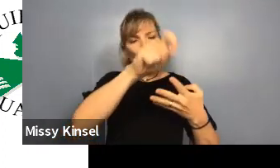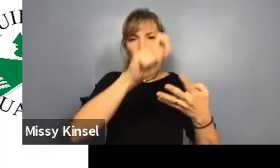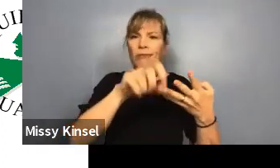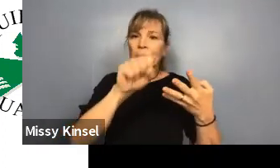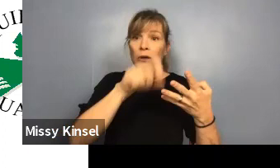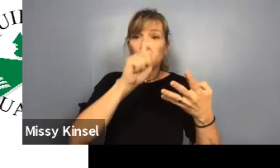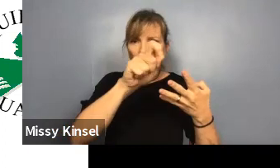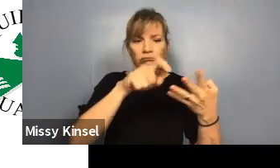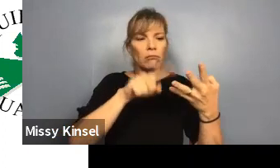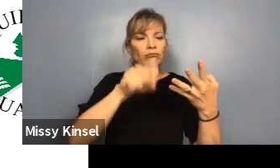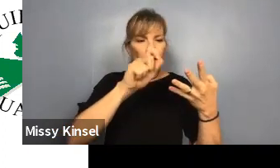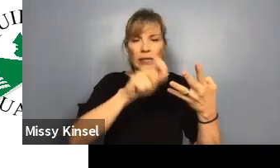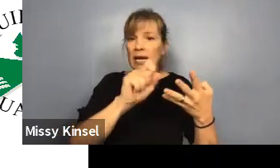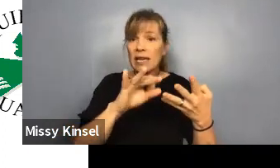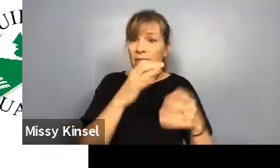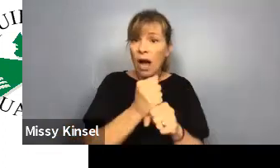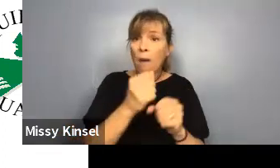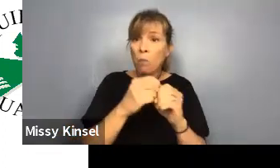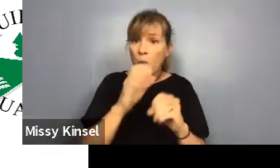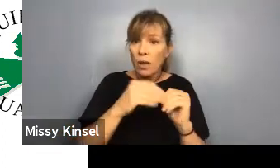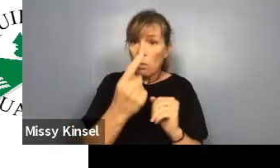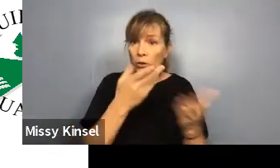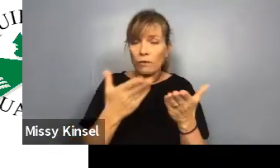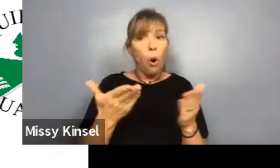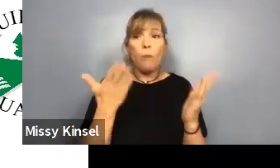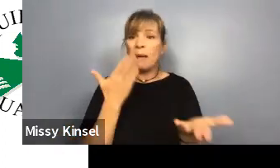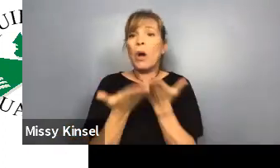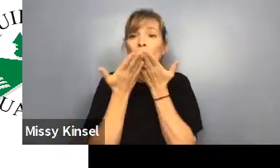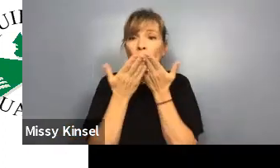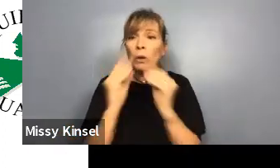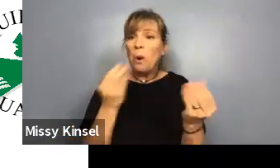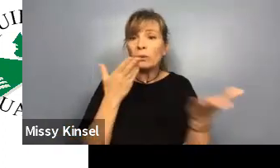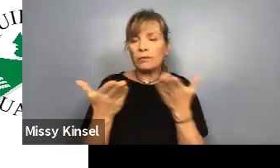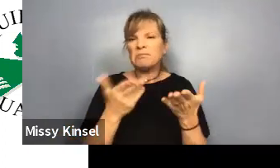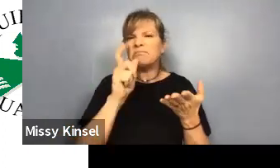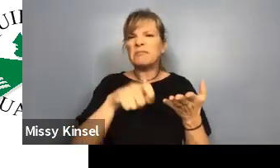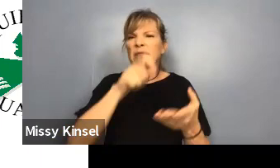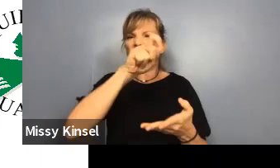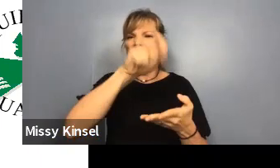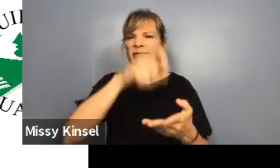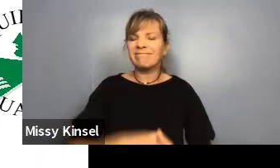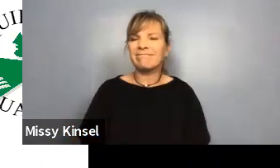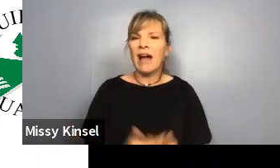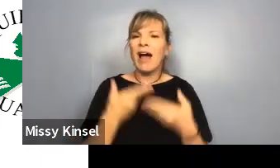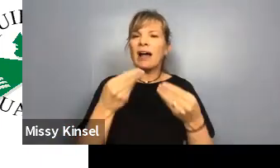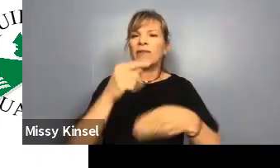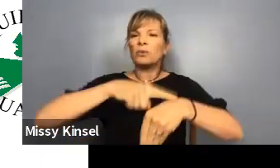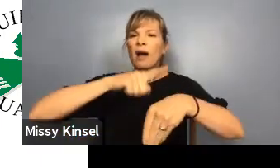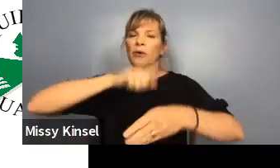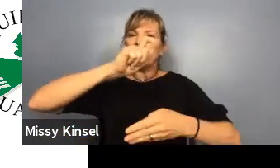more than one service or no services at all, you know, you can just enter that, and I'll give you a couple minutes